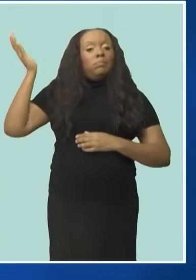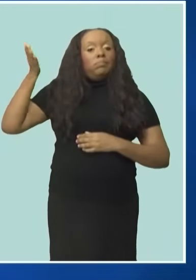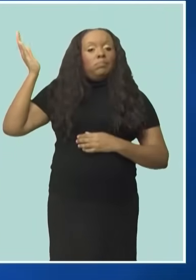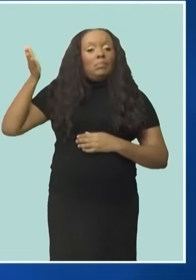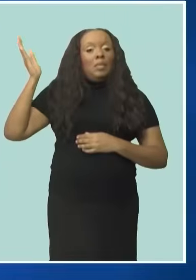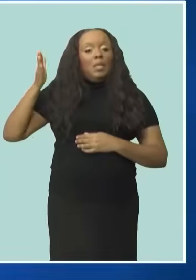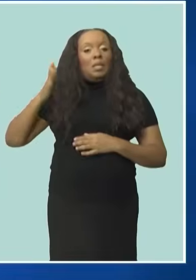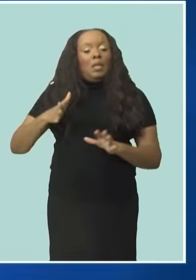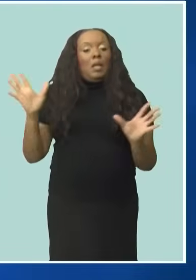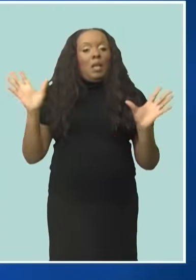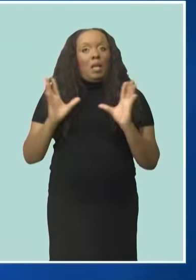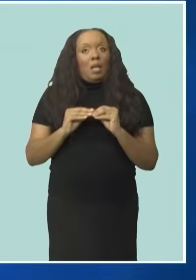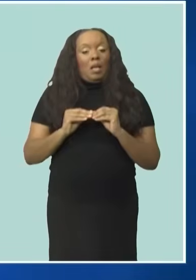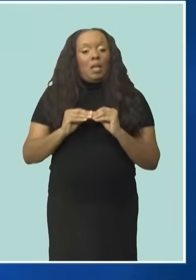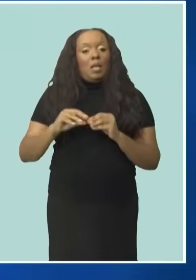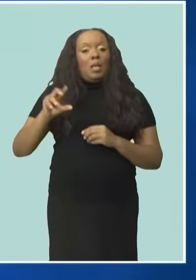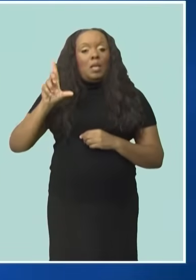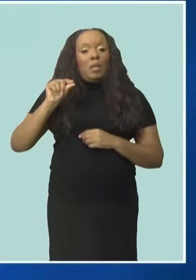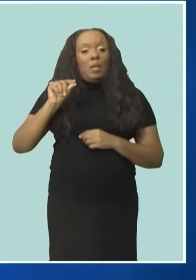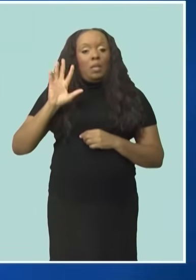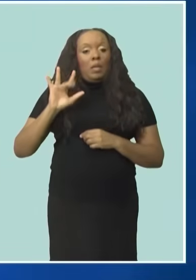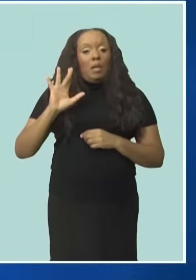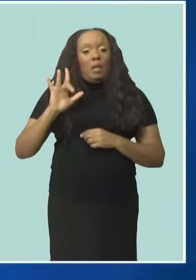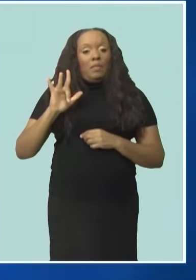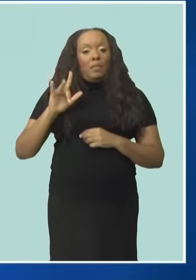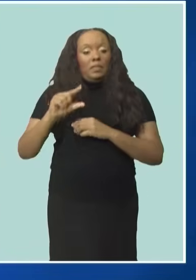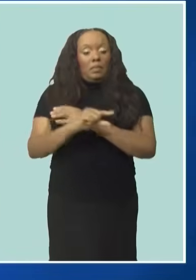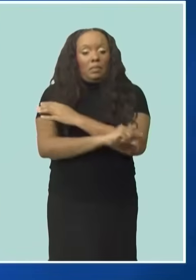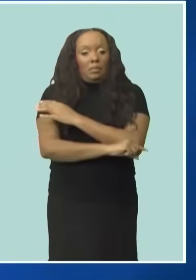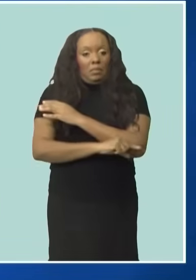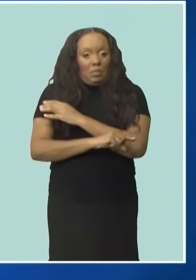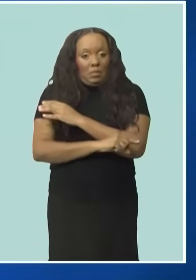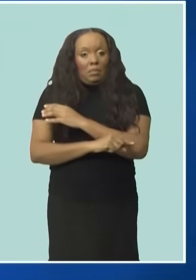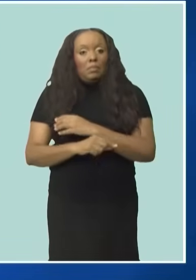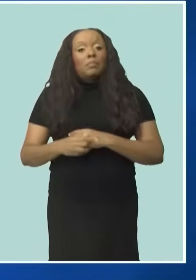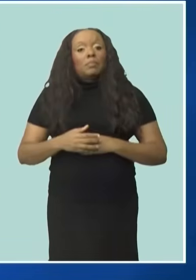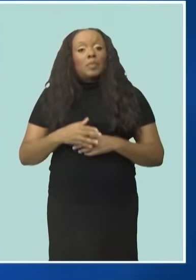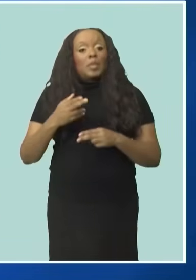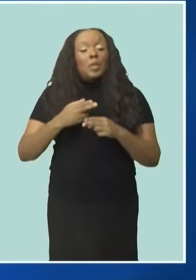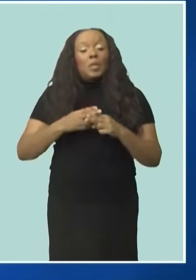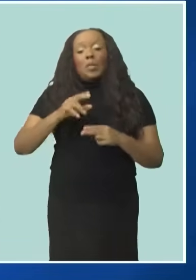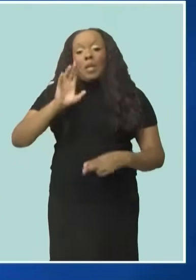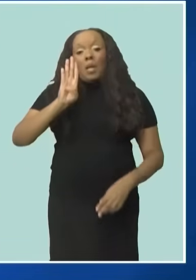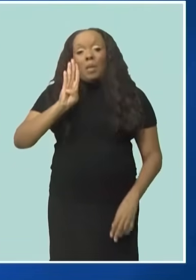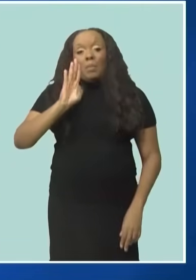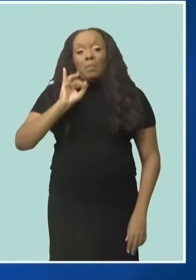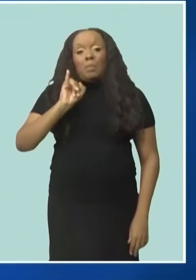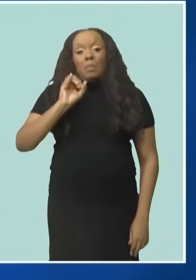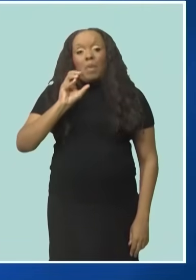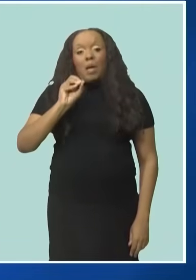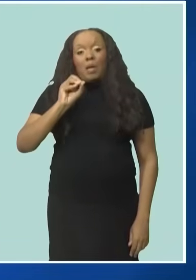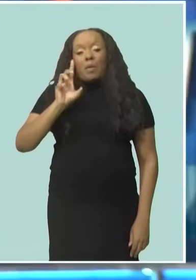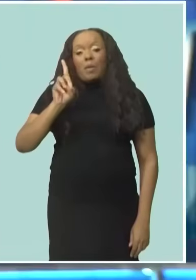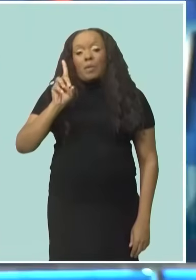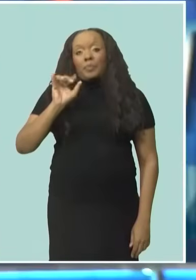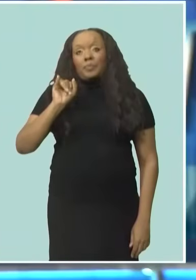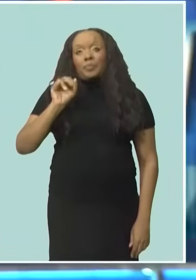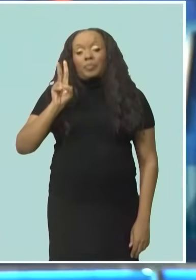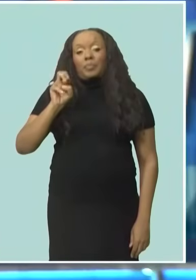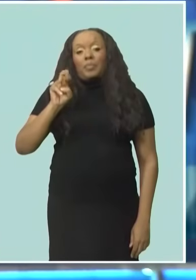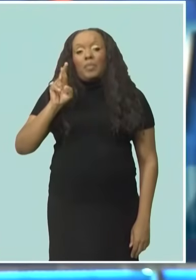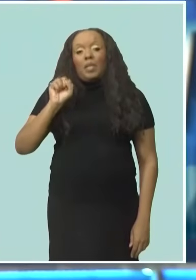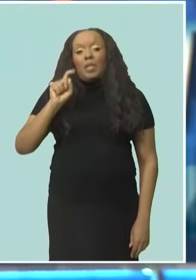the Global Biodiversity Alliance Summit 2025 in Guyana, where she said the highly